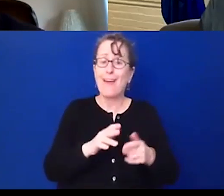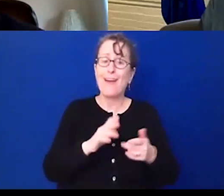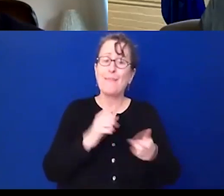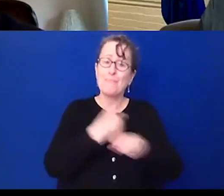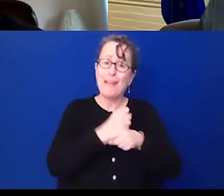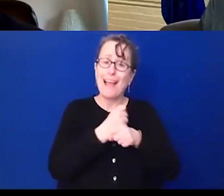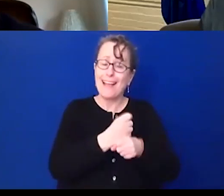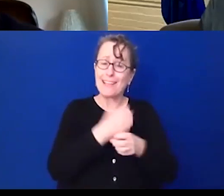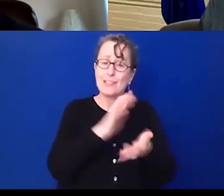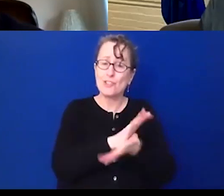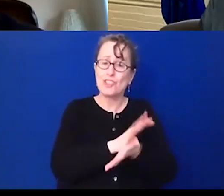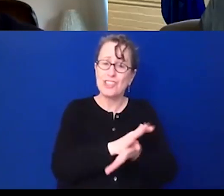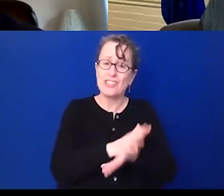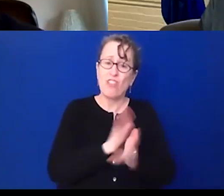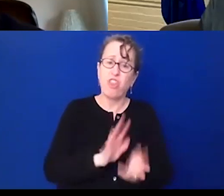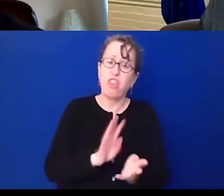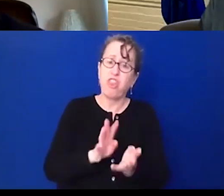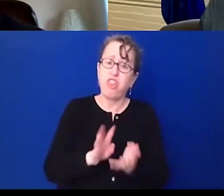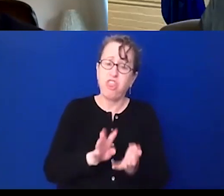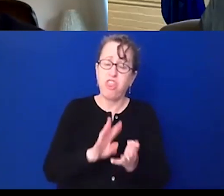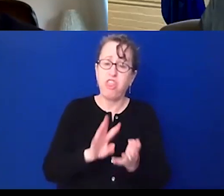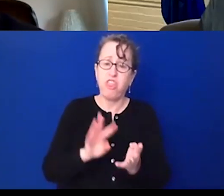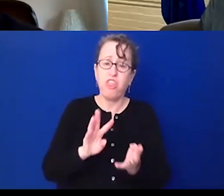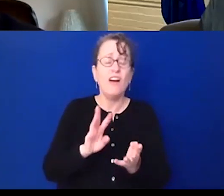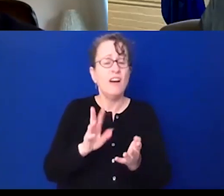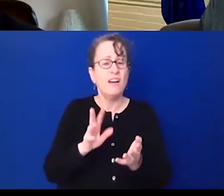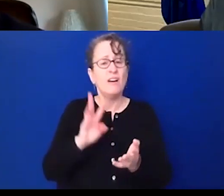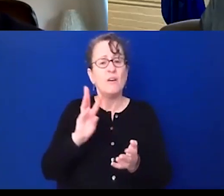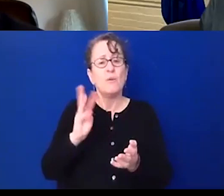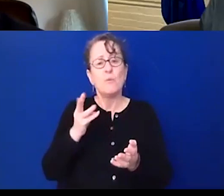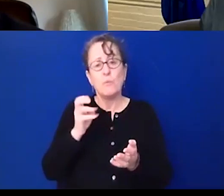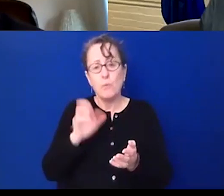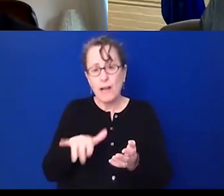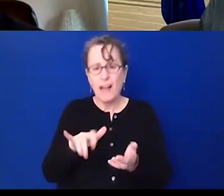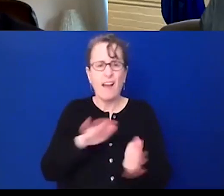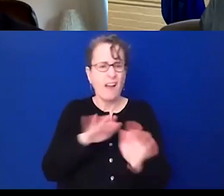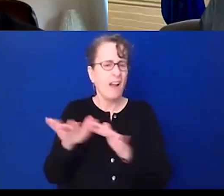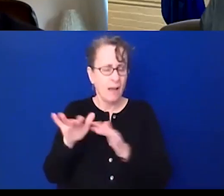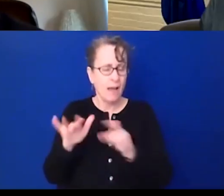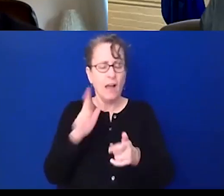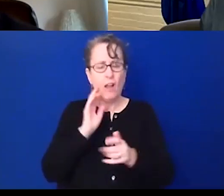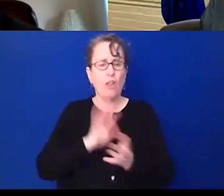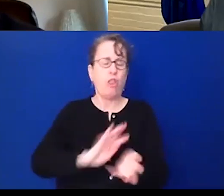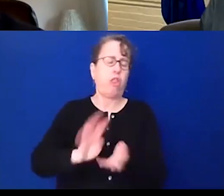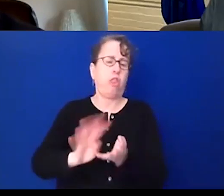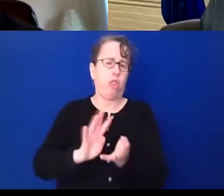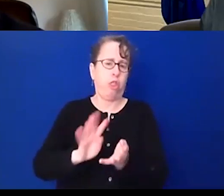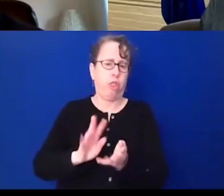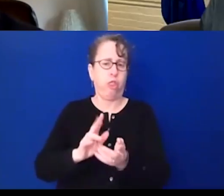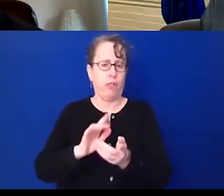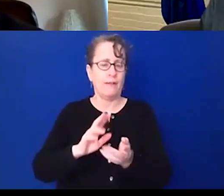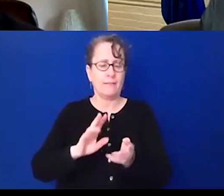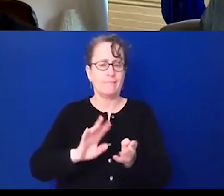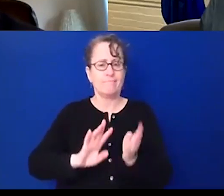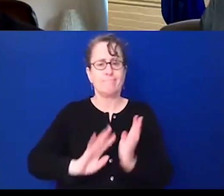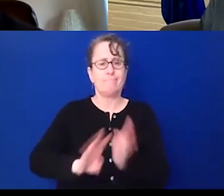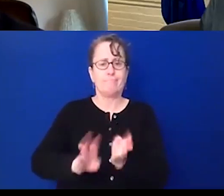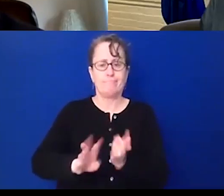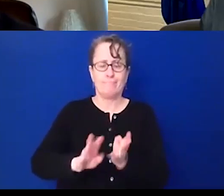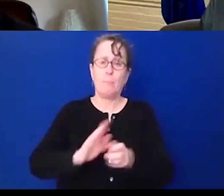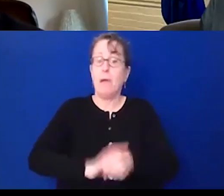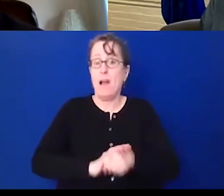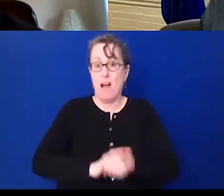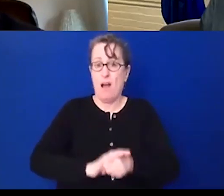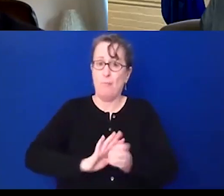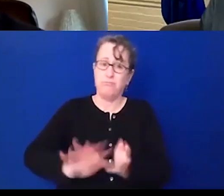station is due for an upgrade. Same with Wilson's Wood is a sewer pump station that's down at the bottom of the hill and pumps